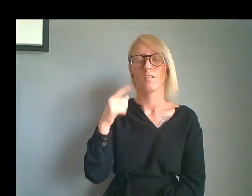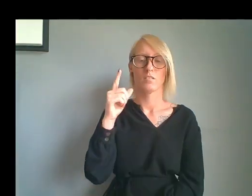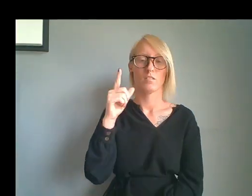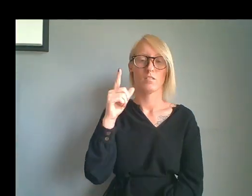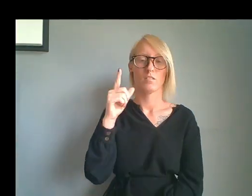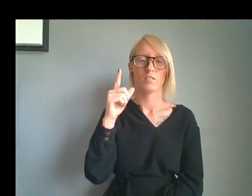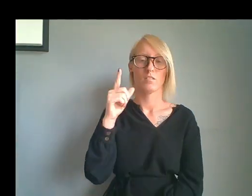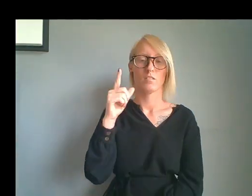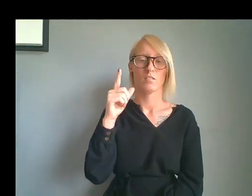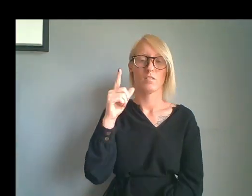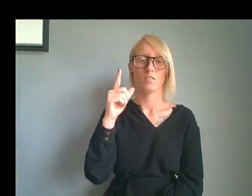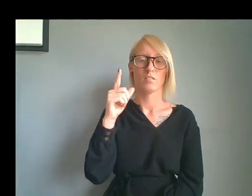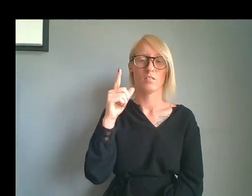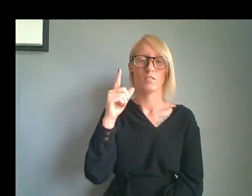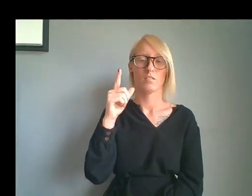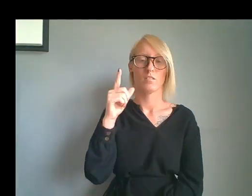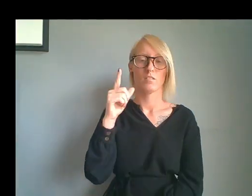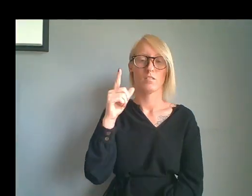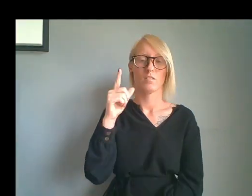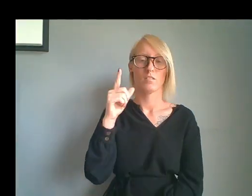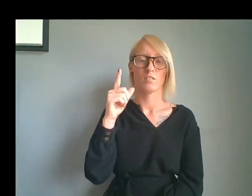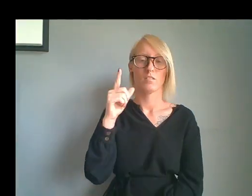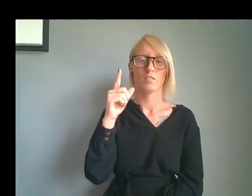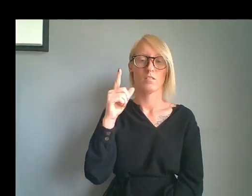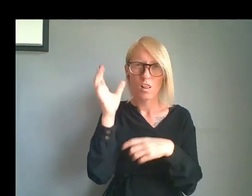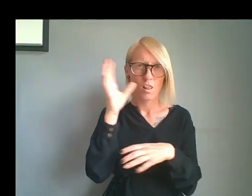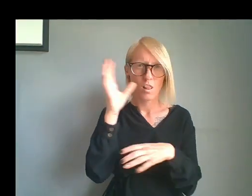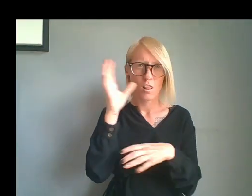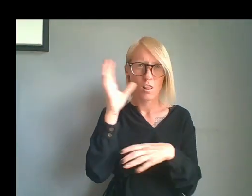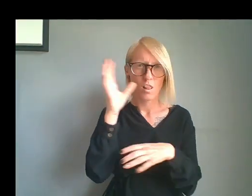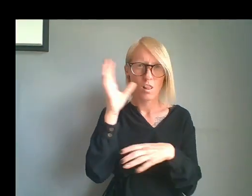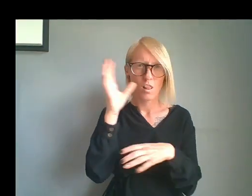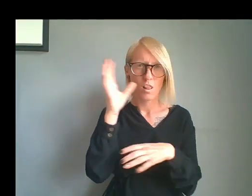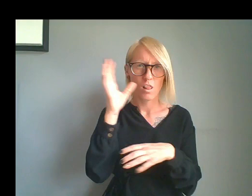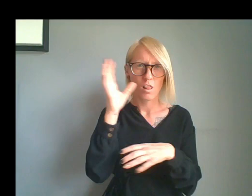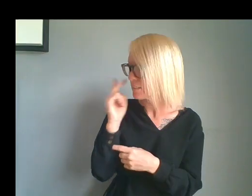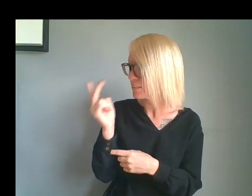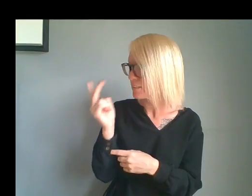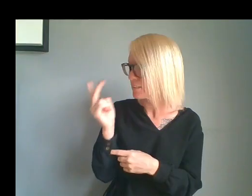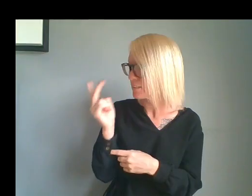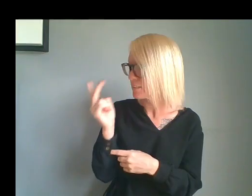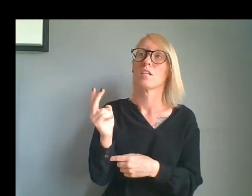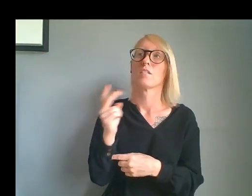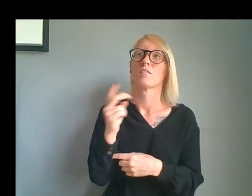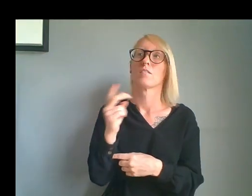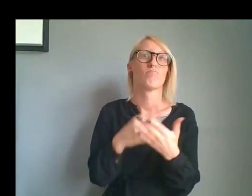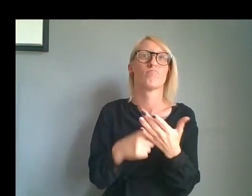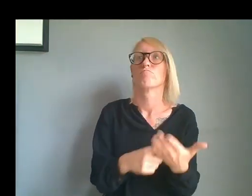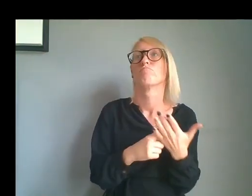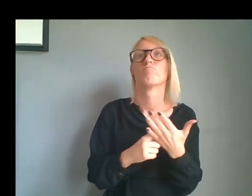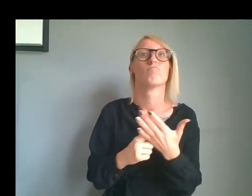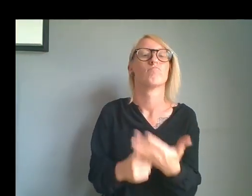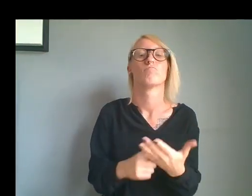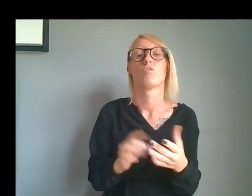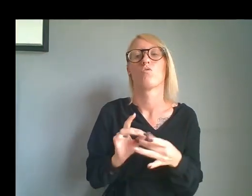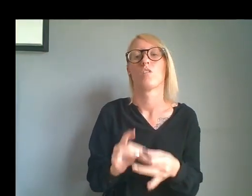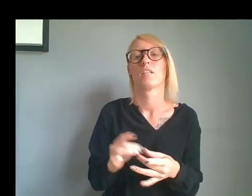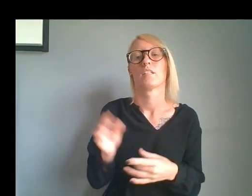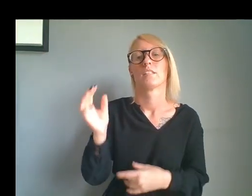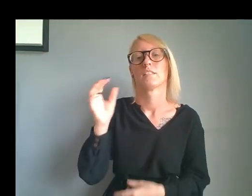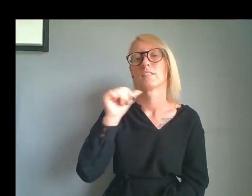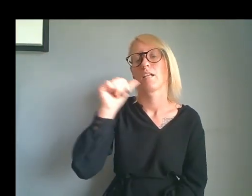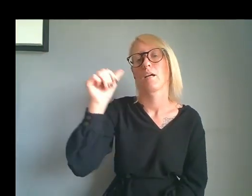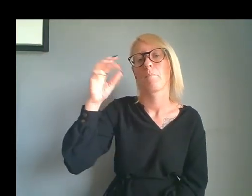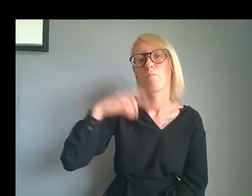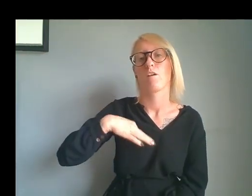29403, and then I got a quick look at what people were talking about in Charleston related to nonprofits. Does anyone have any